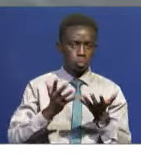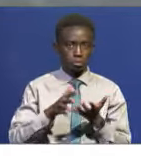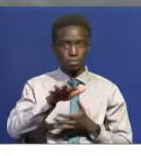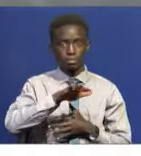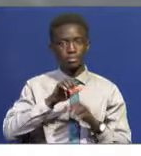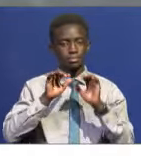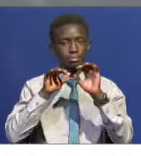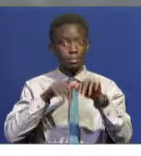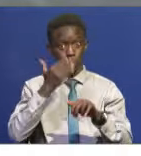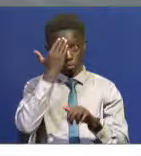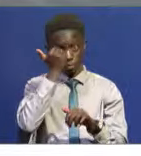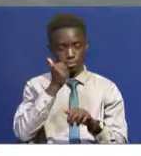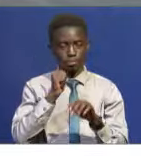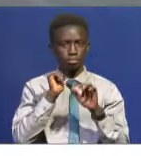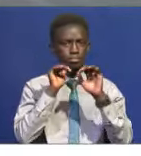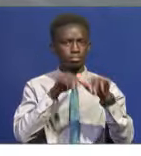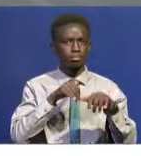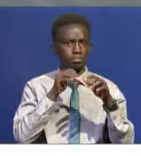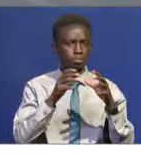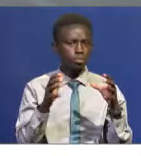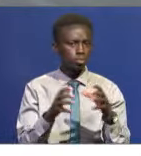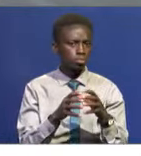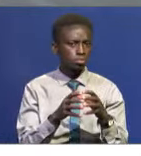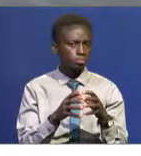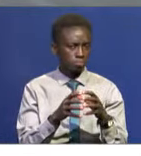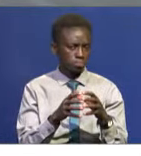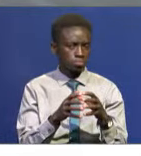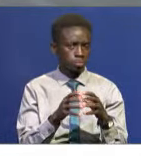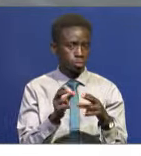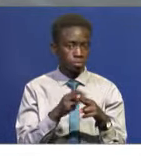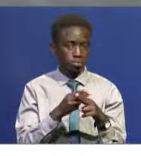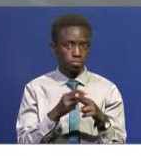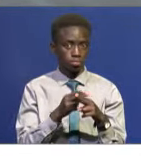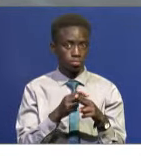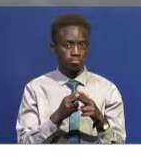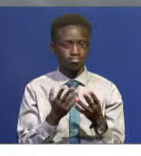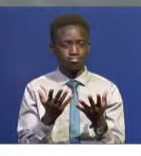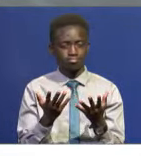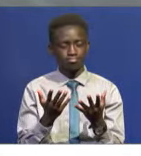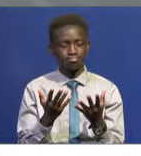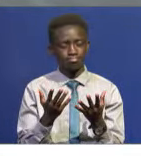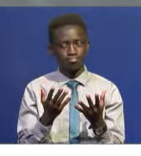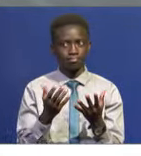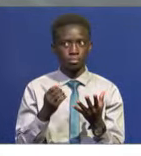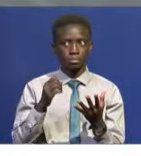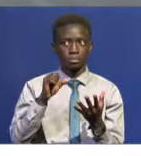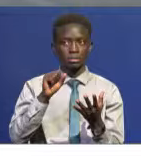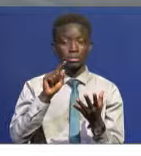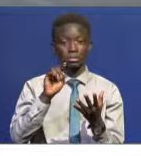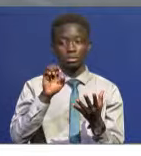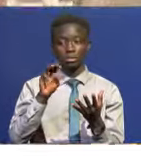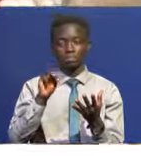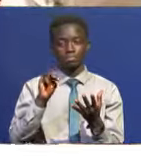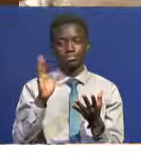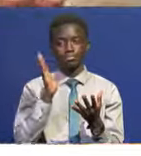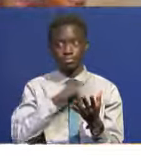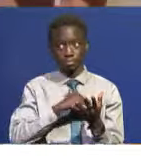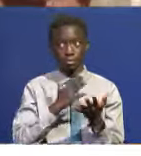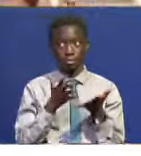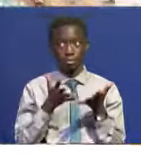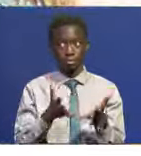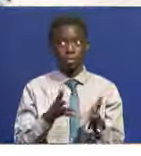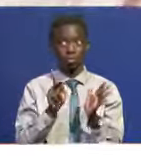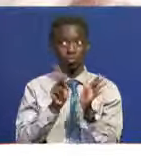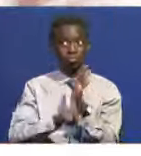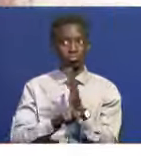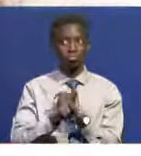group of farmers is aged and soon will run out of steam. Kitui Agriculture County Executive Committee member